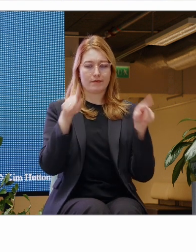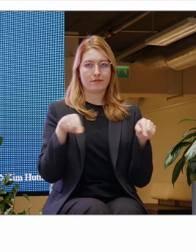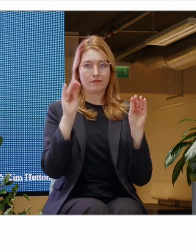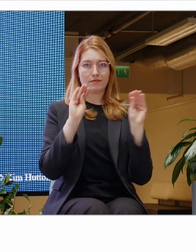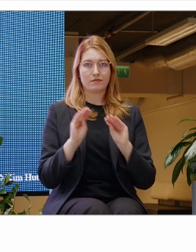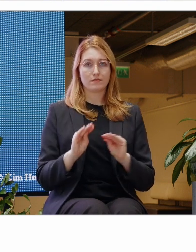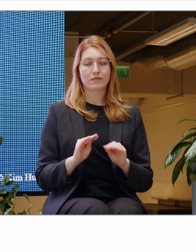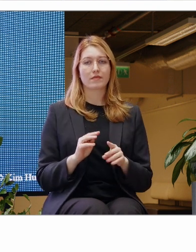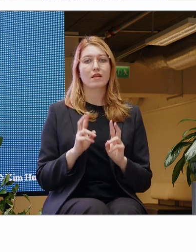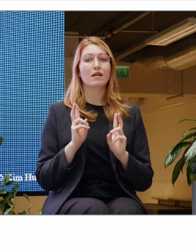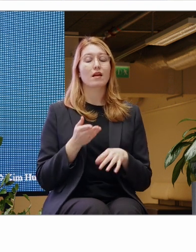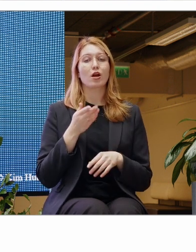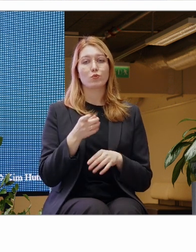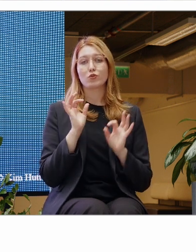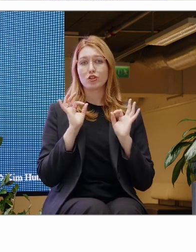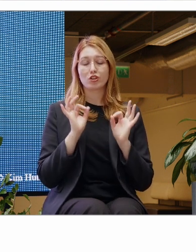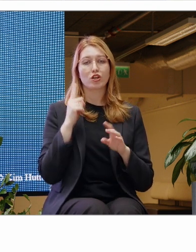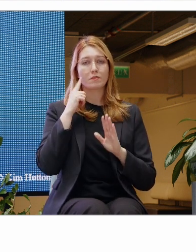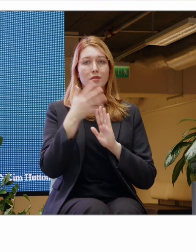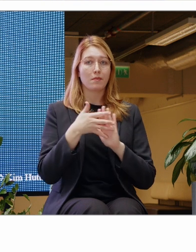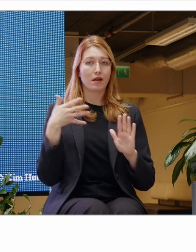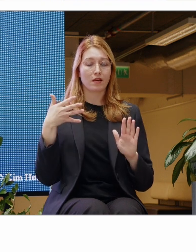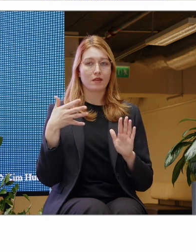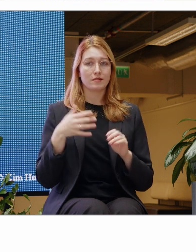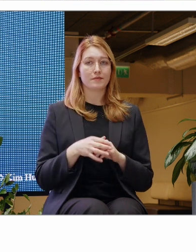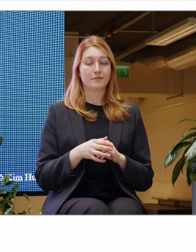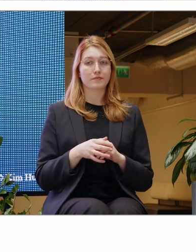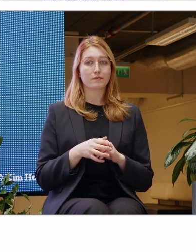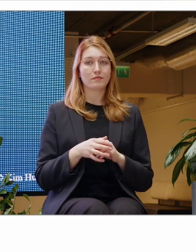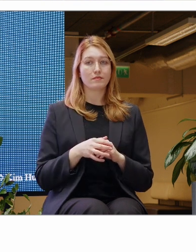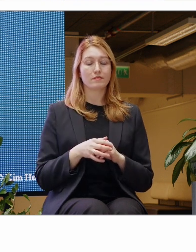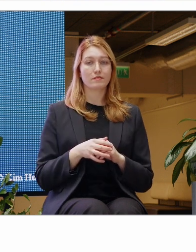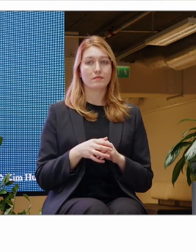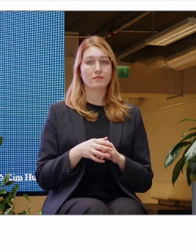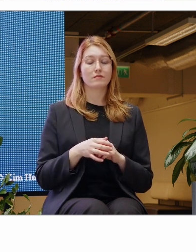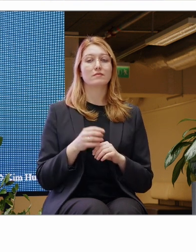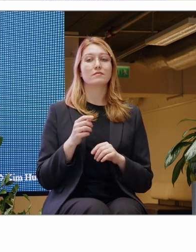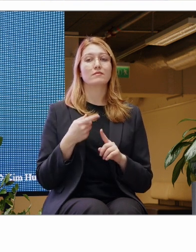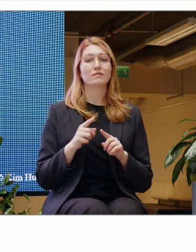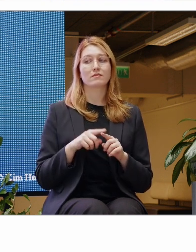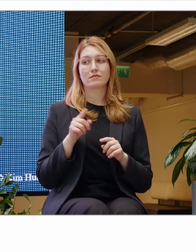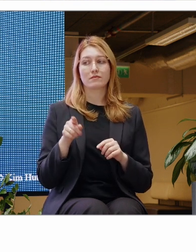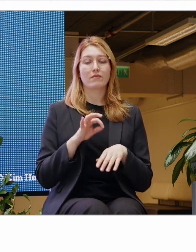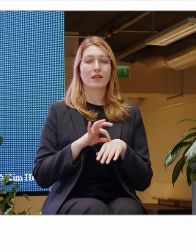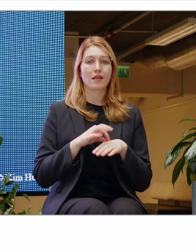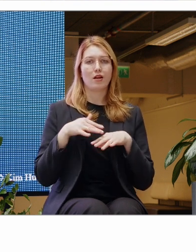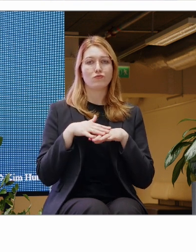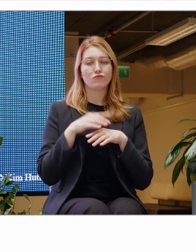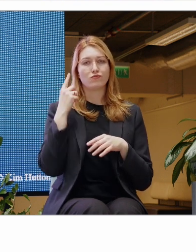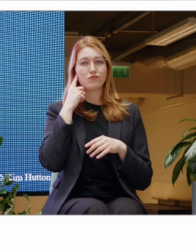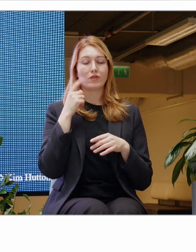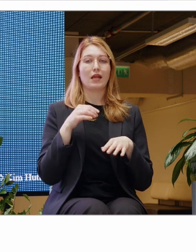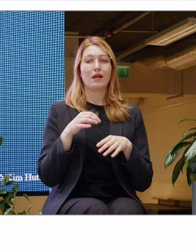do personas, but how do you really understand? So I went back to what I know best, which is neurology, and I went back to the